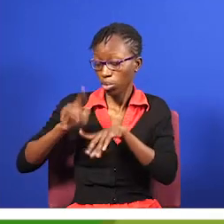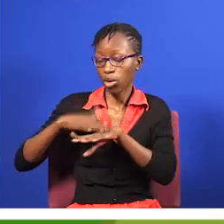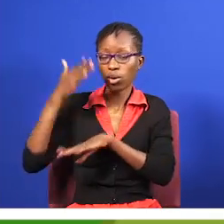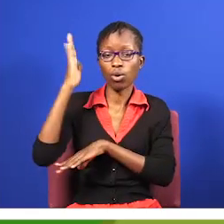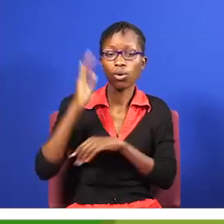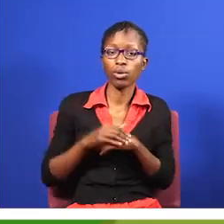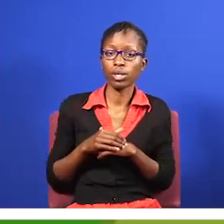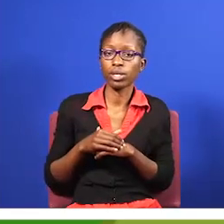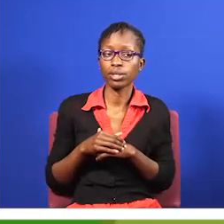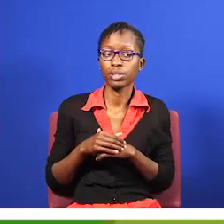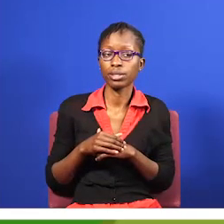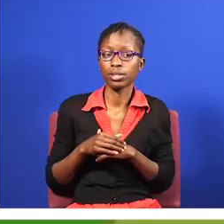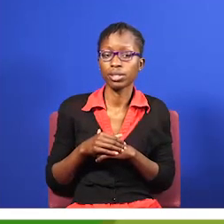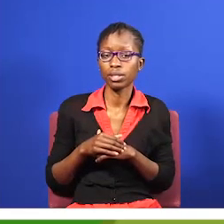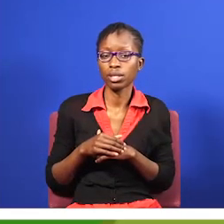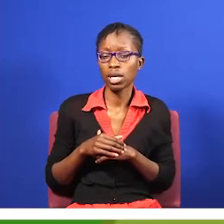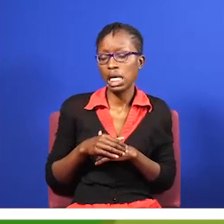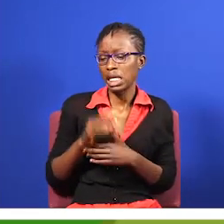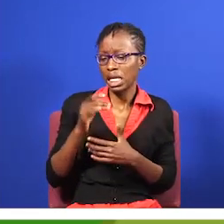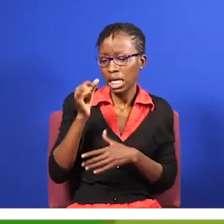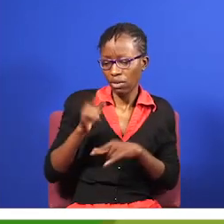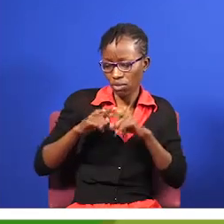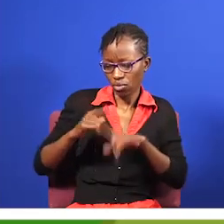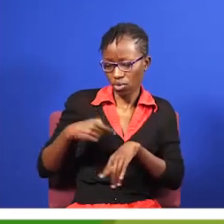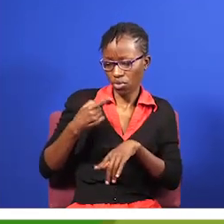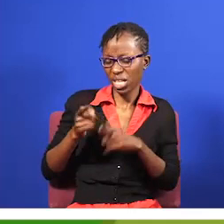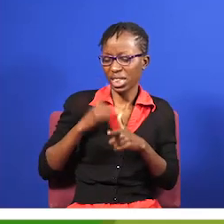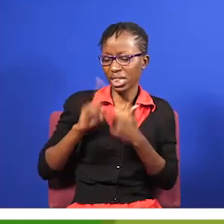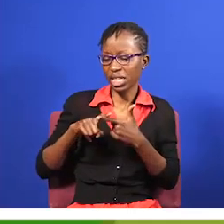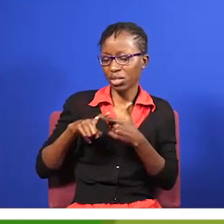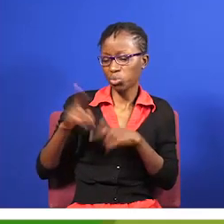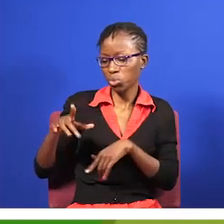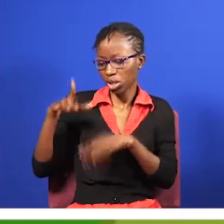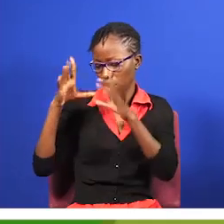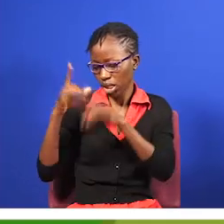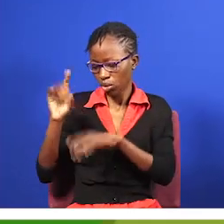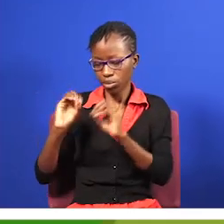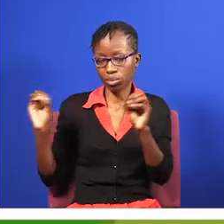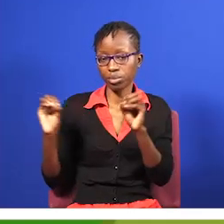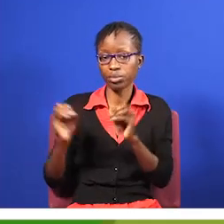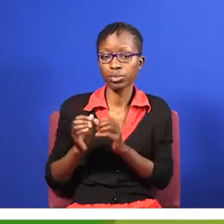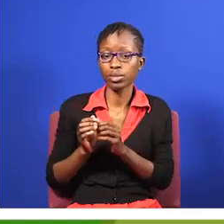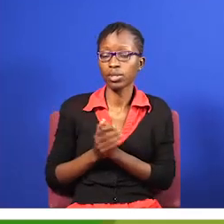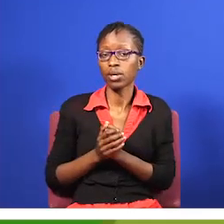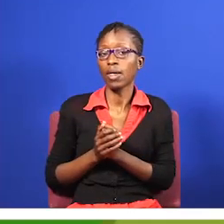We cannot actually choose well if we do not depend on God. Abraham